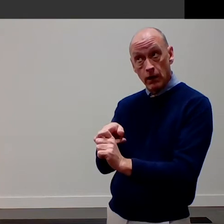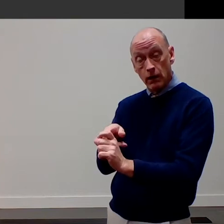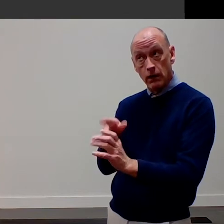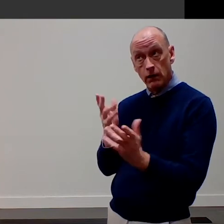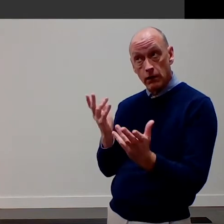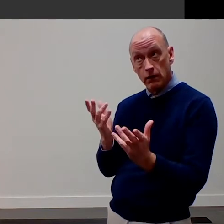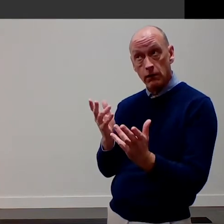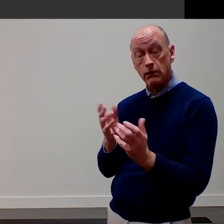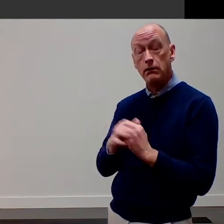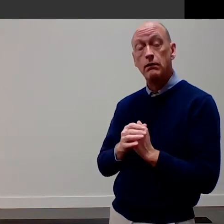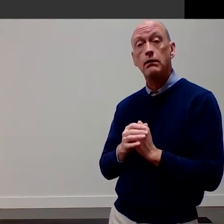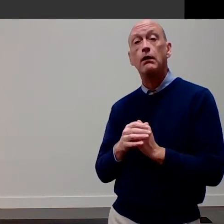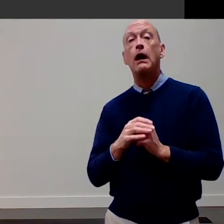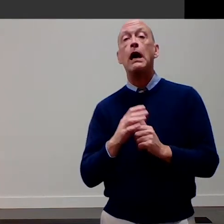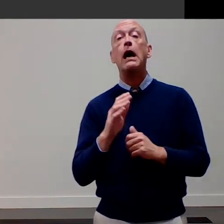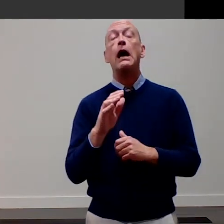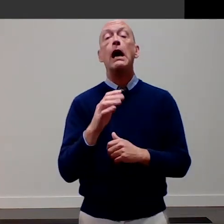confidential executive session.